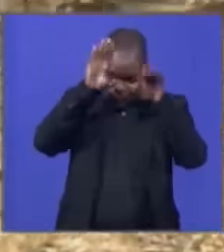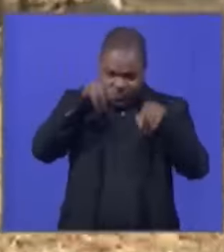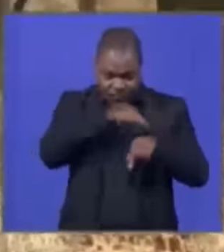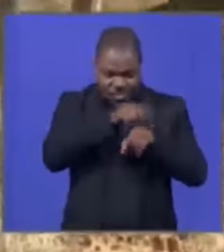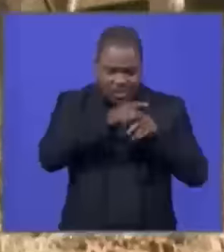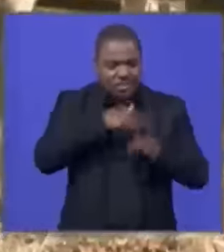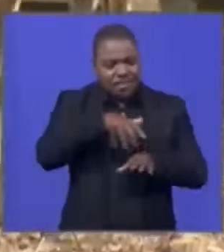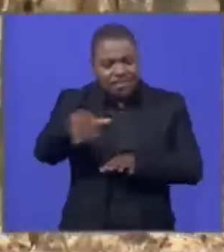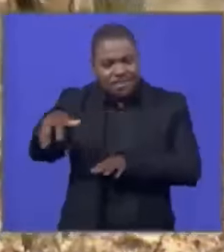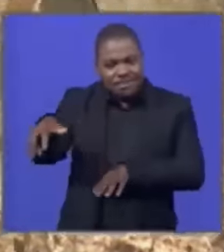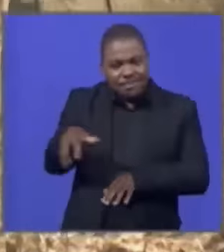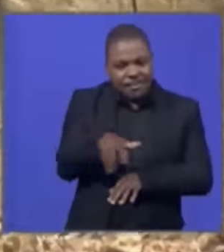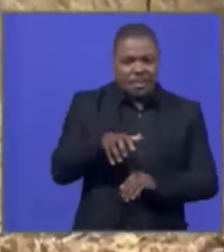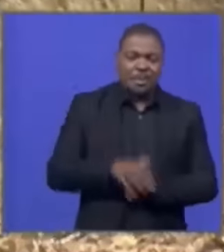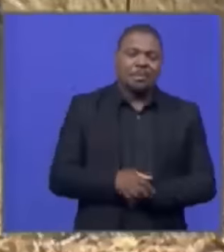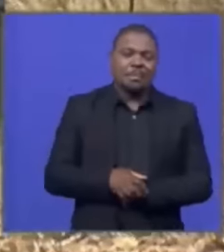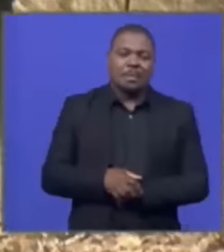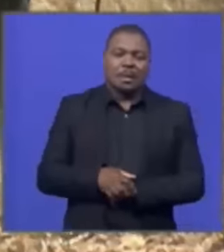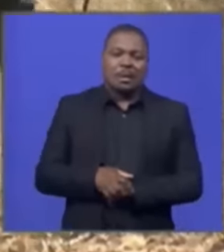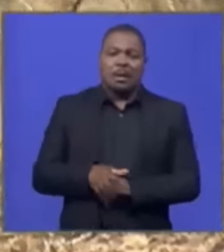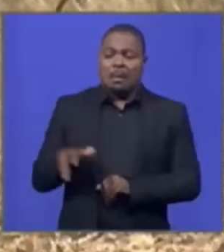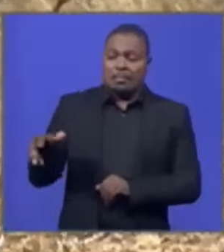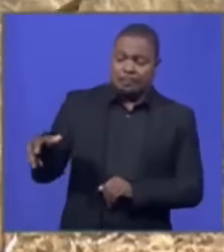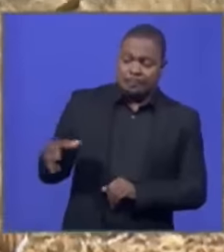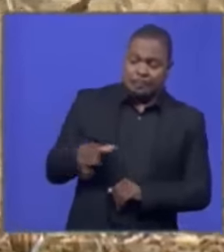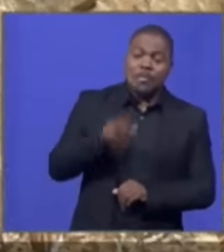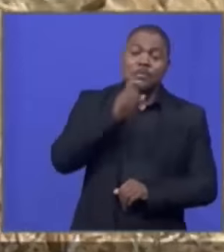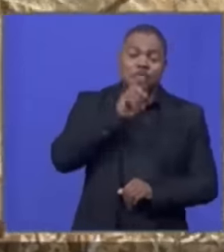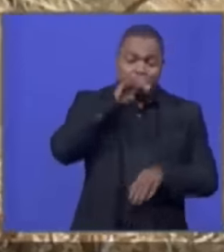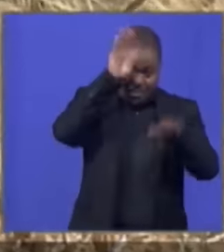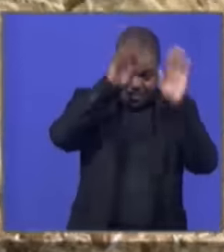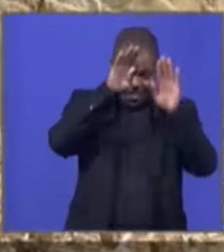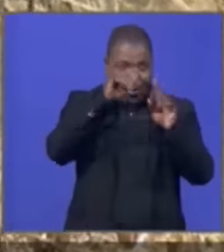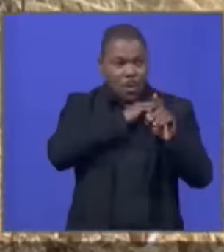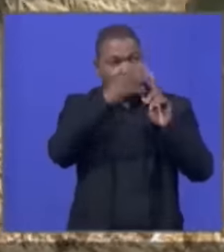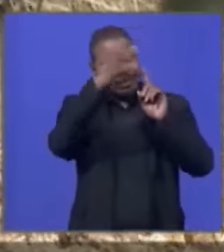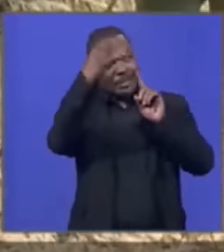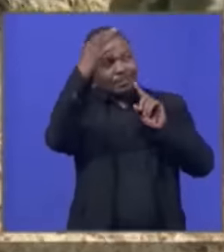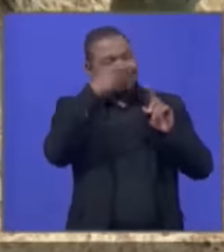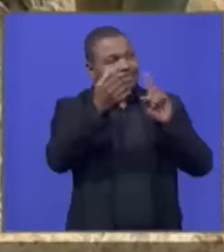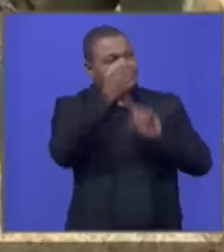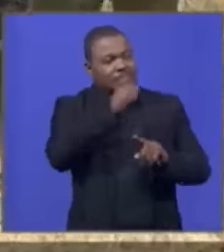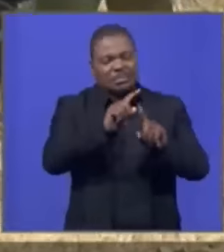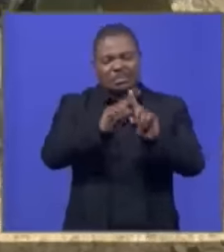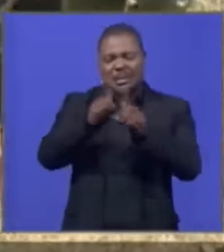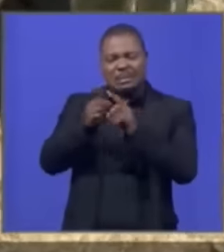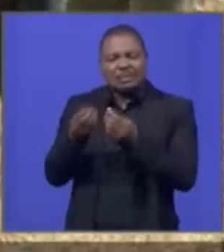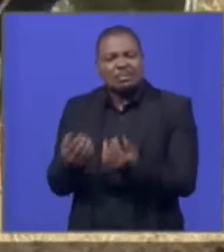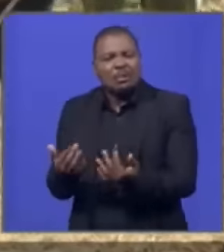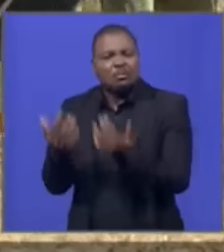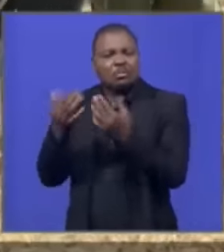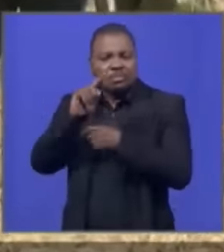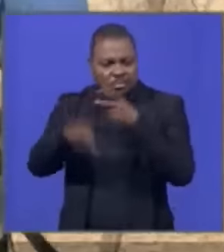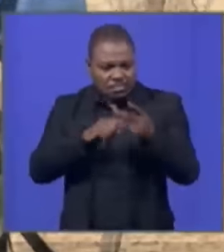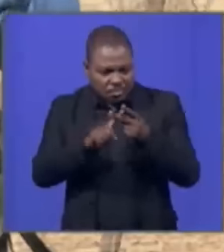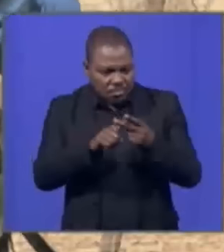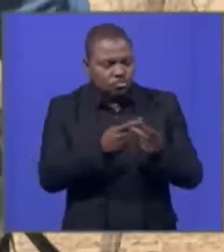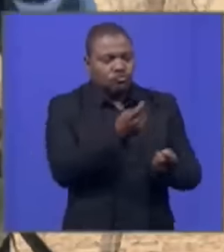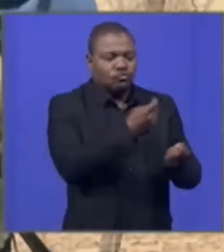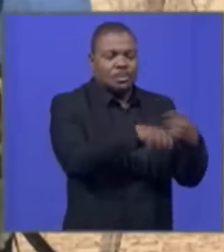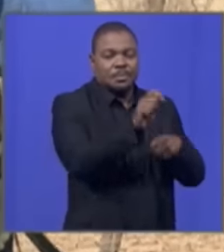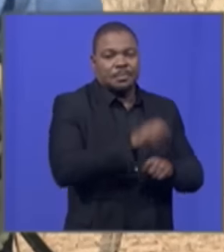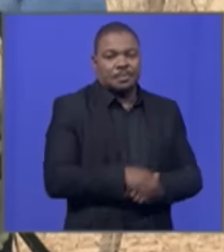jalo. O lema ka ditonki go fitlhella toro ya gagwe. O lema dijalo tse di farologaneng mme morago a di rekisi.